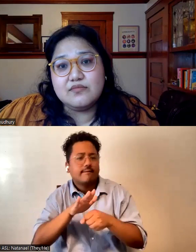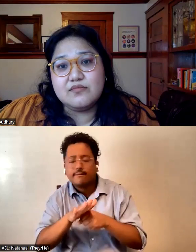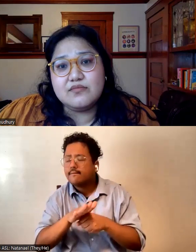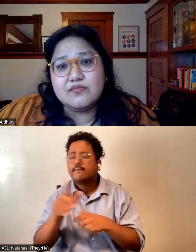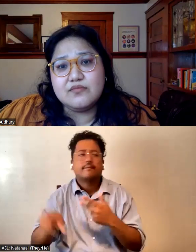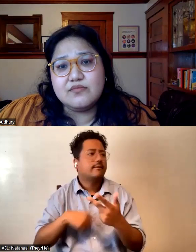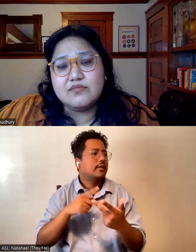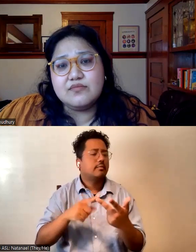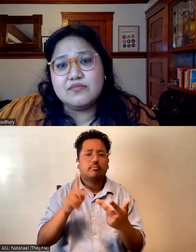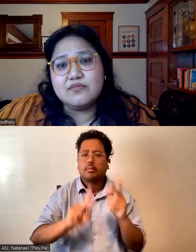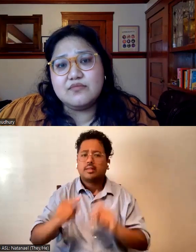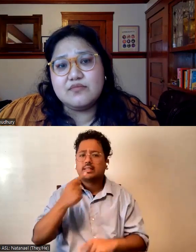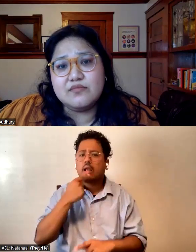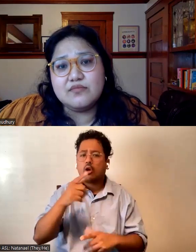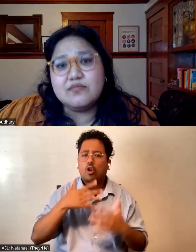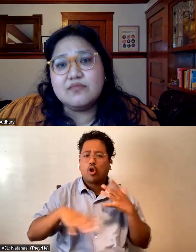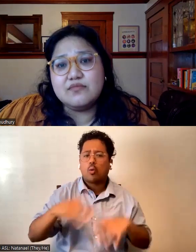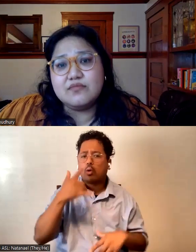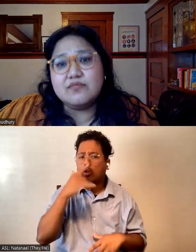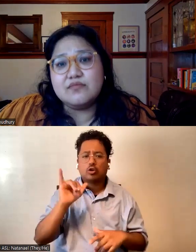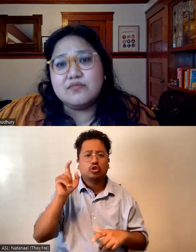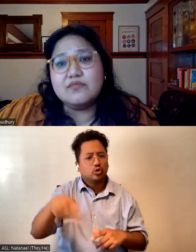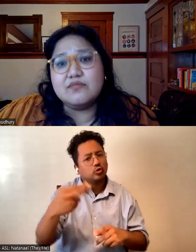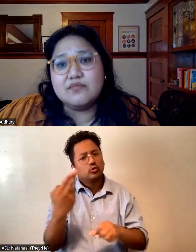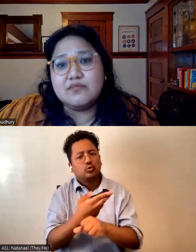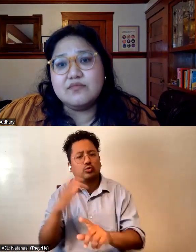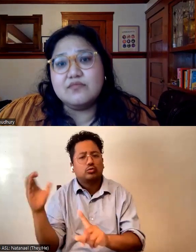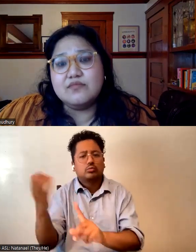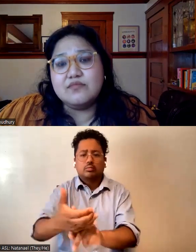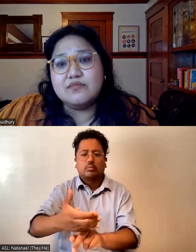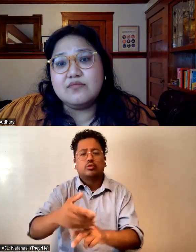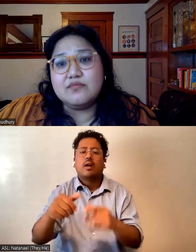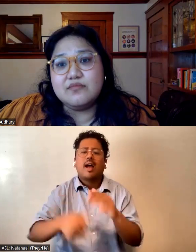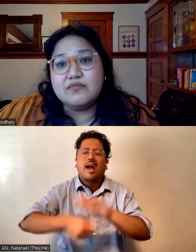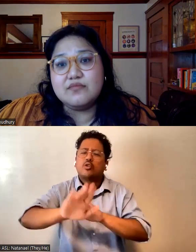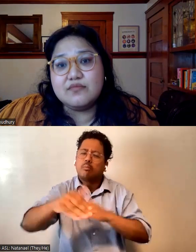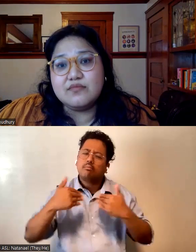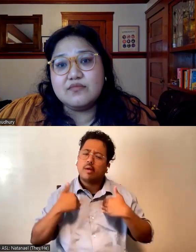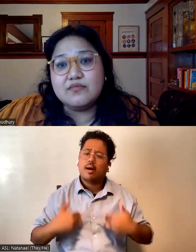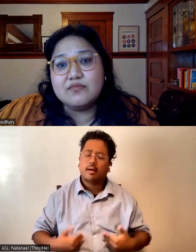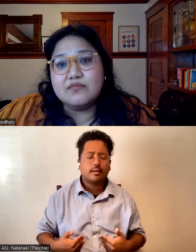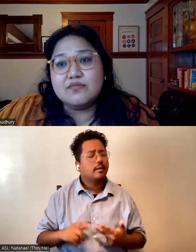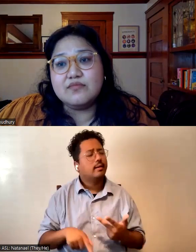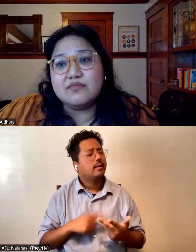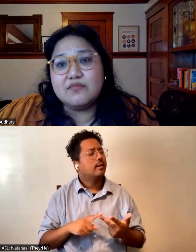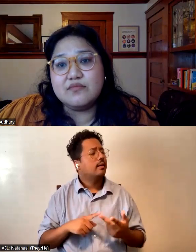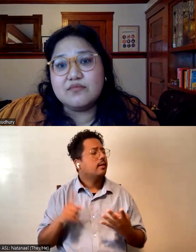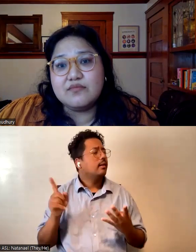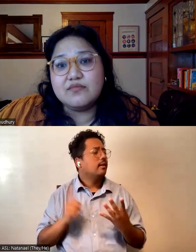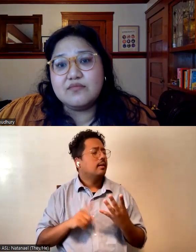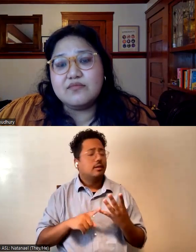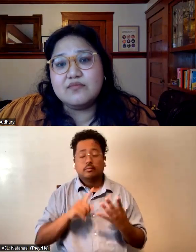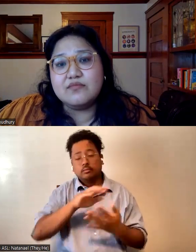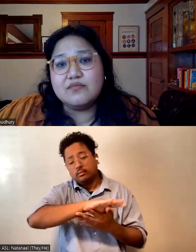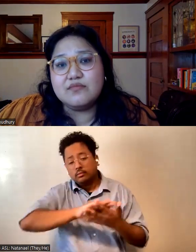being told what kinds of clothes to wear so as to hide the shape of my body. And a lot of these